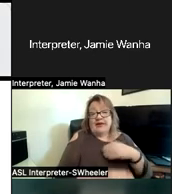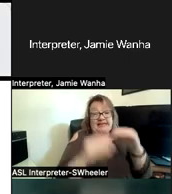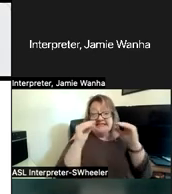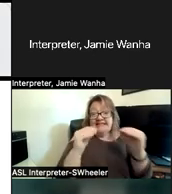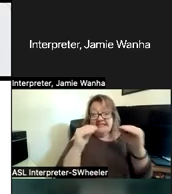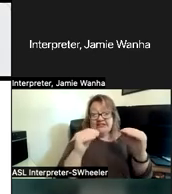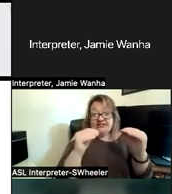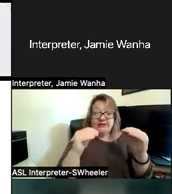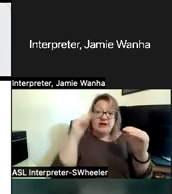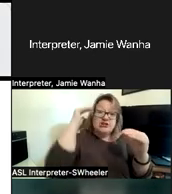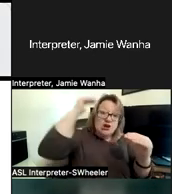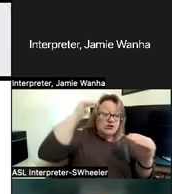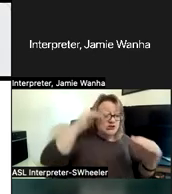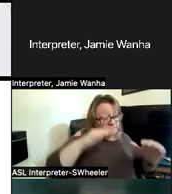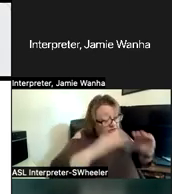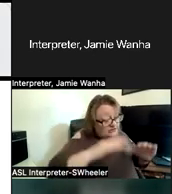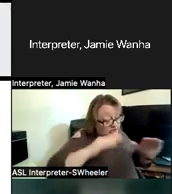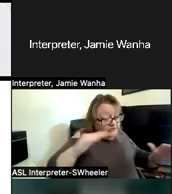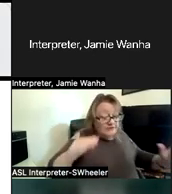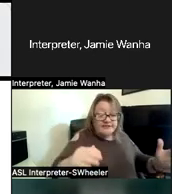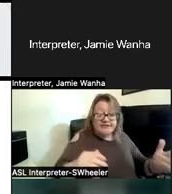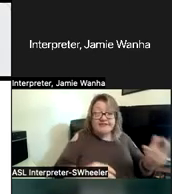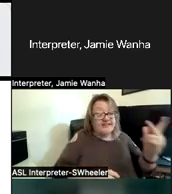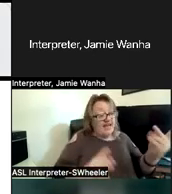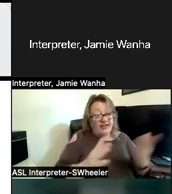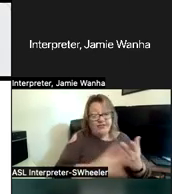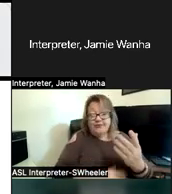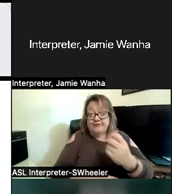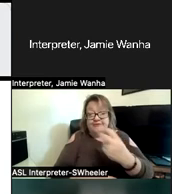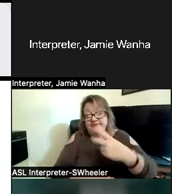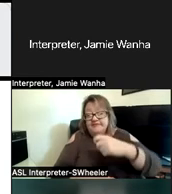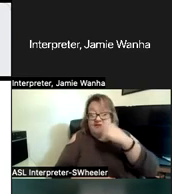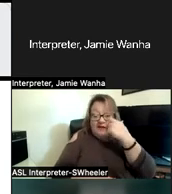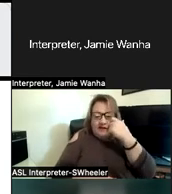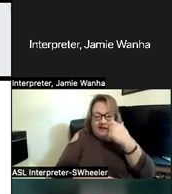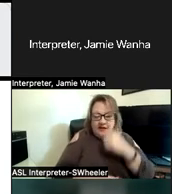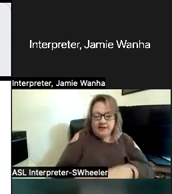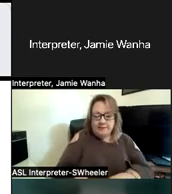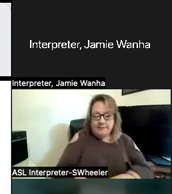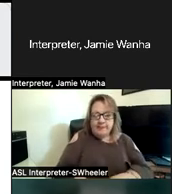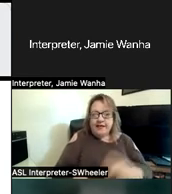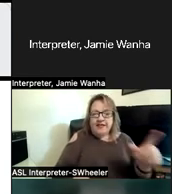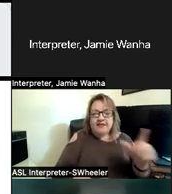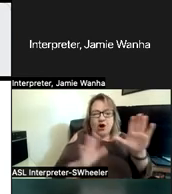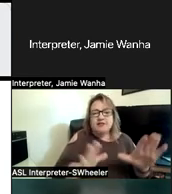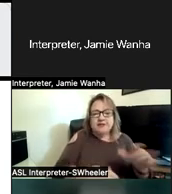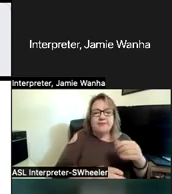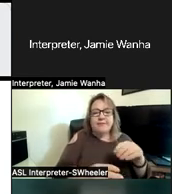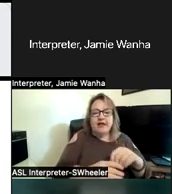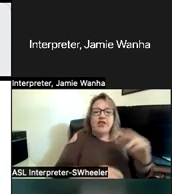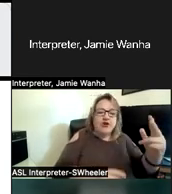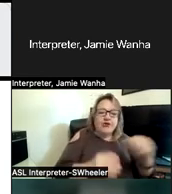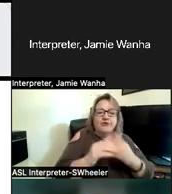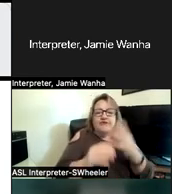Prepare Pedro is our kindergarten through second, and then the pillowcase projects is third through fifth. These are offered both in English